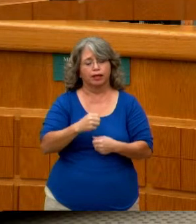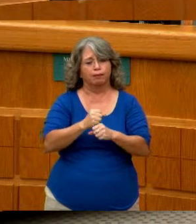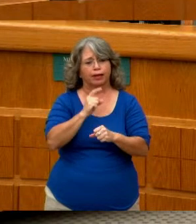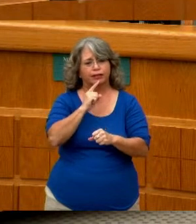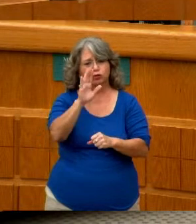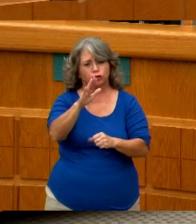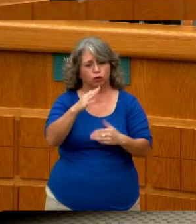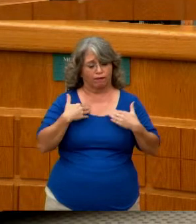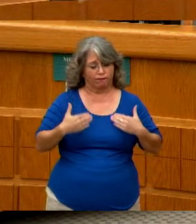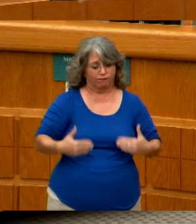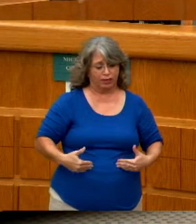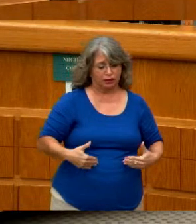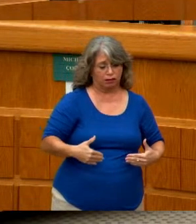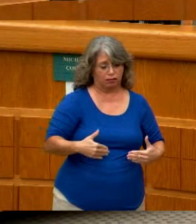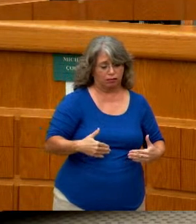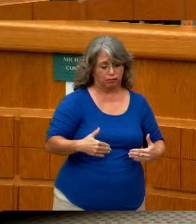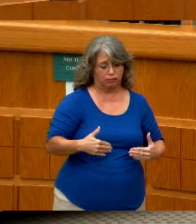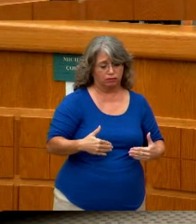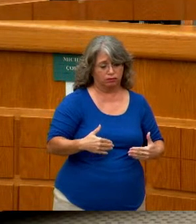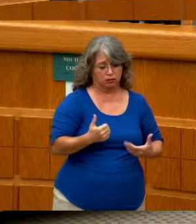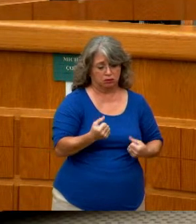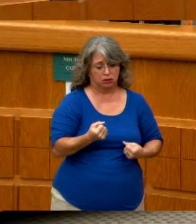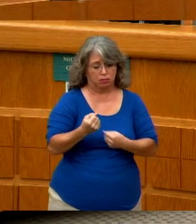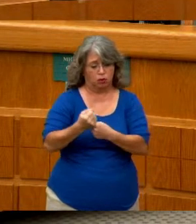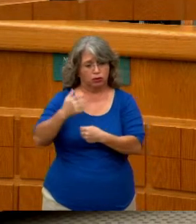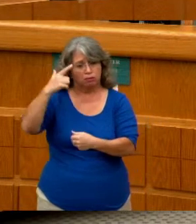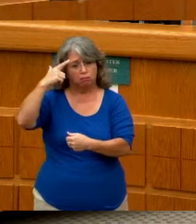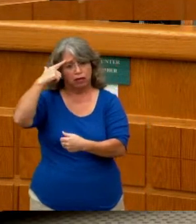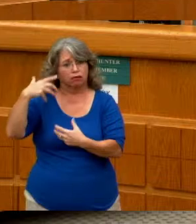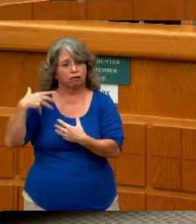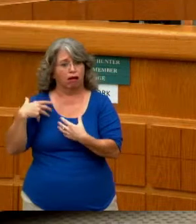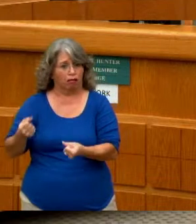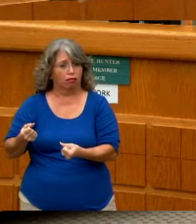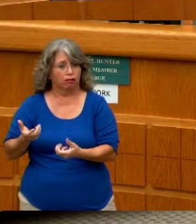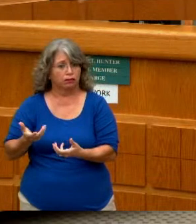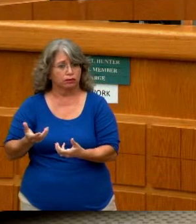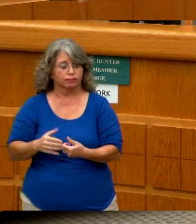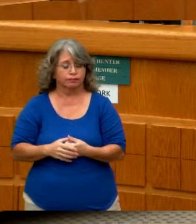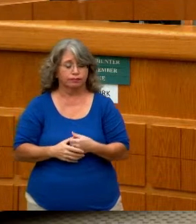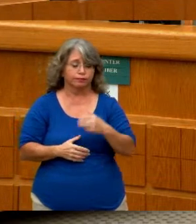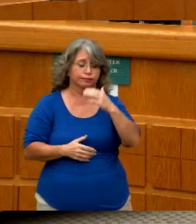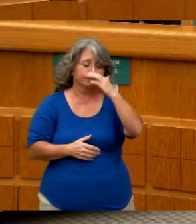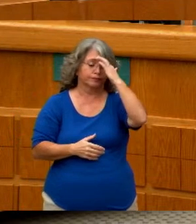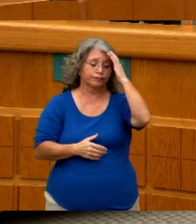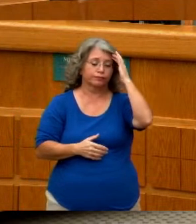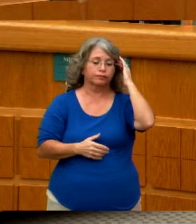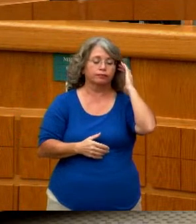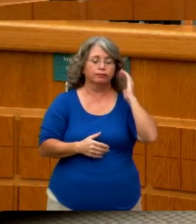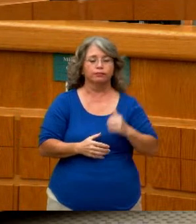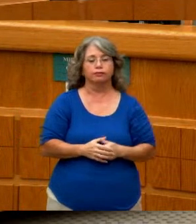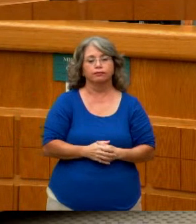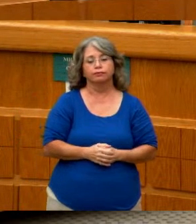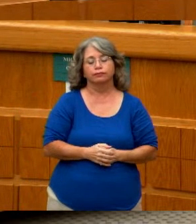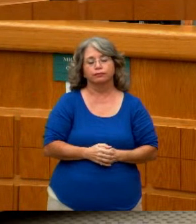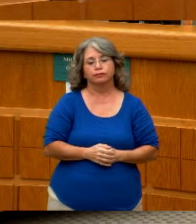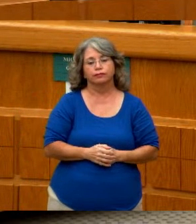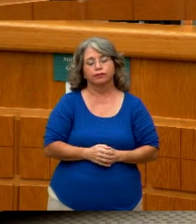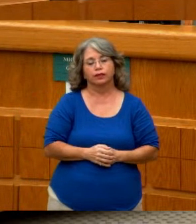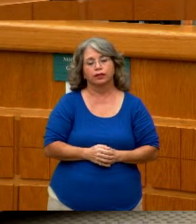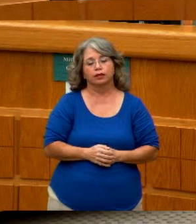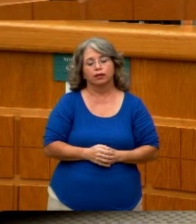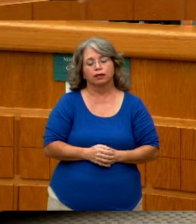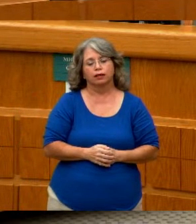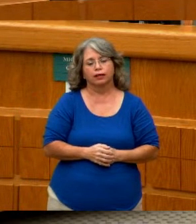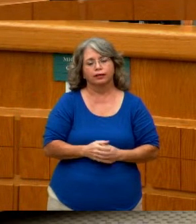826-8019. We want to make sure that your physical health supports your mental health. And I think that there